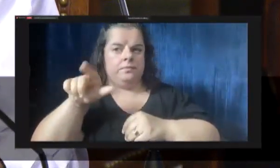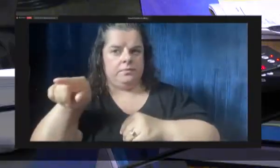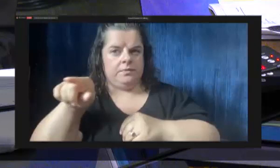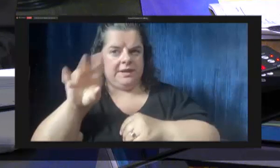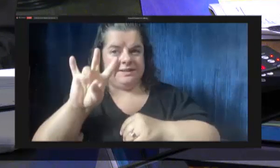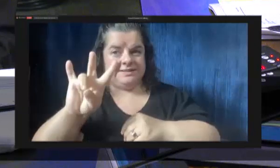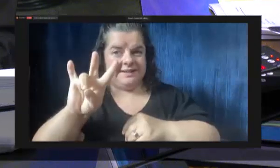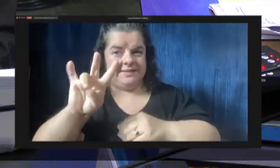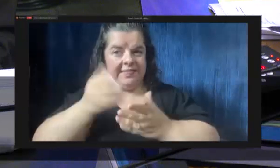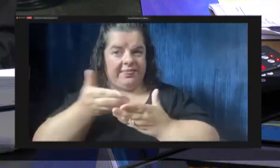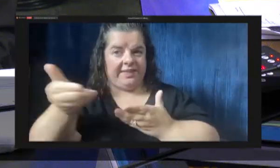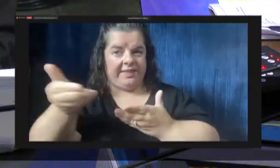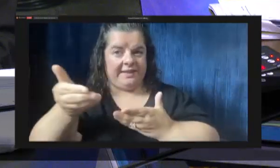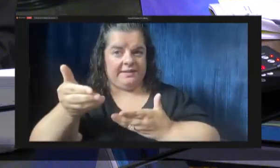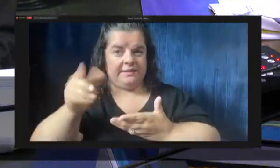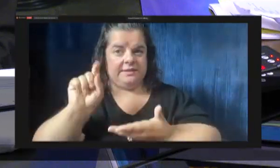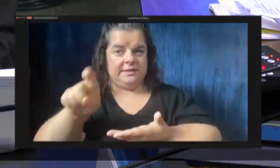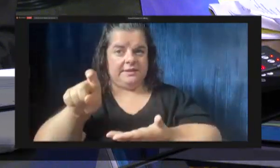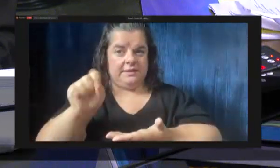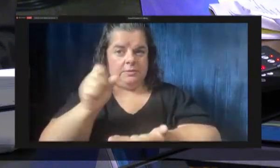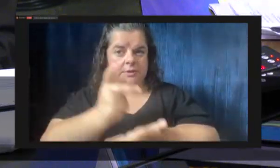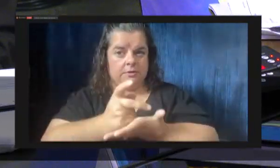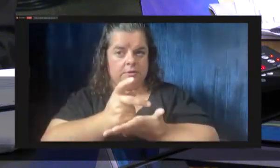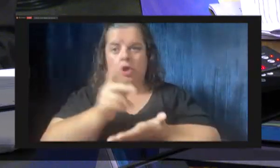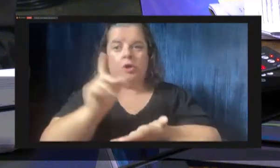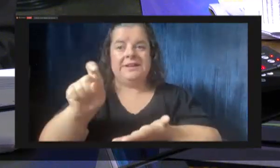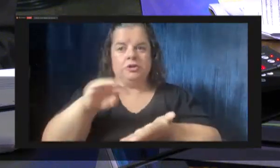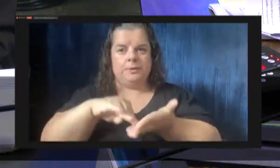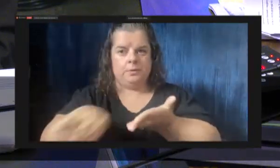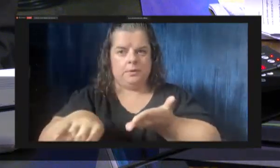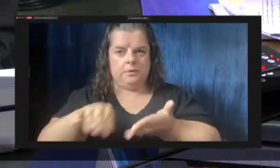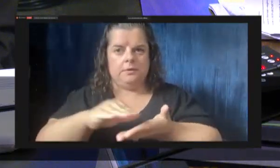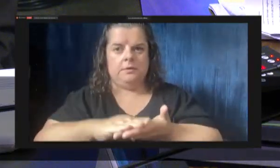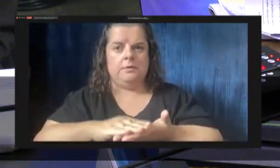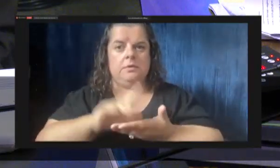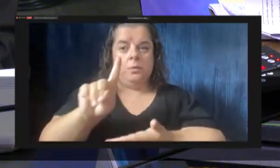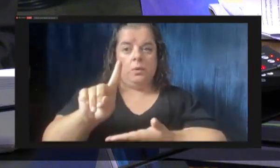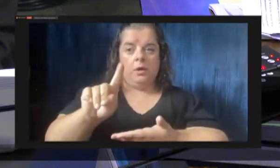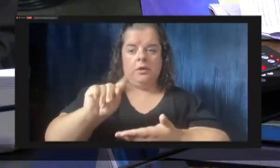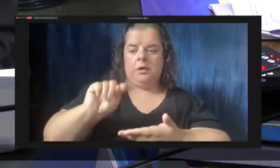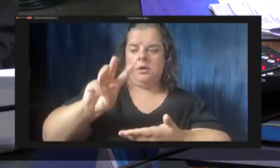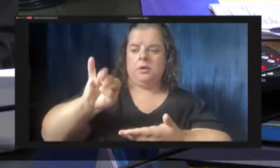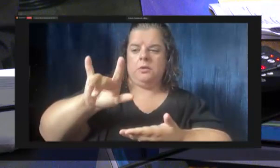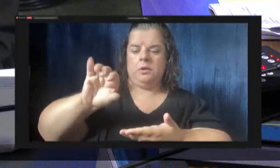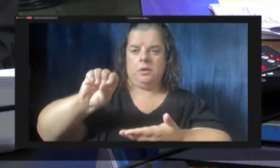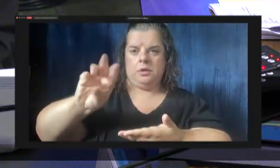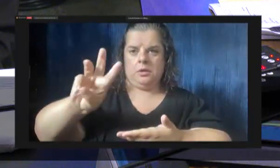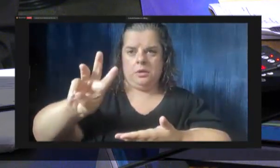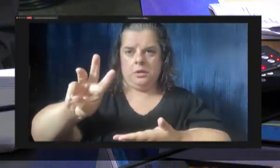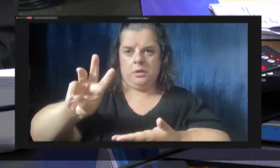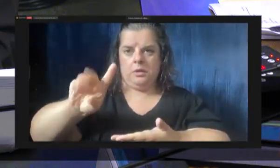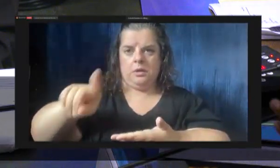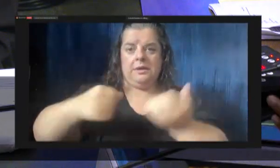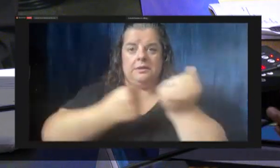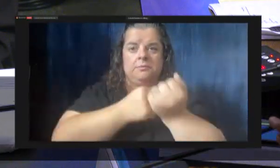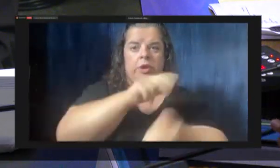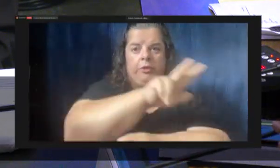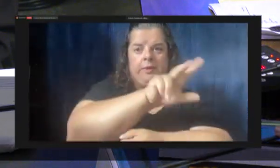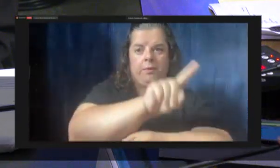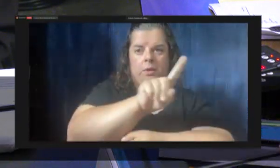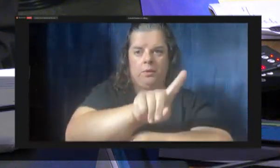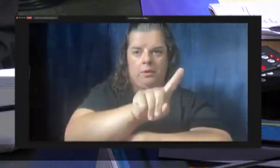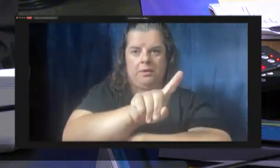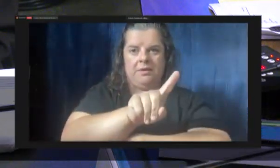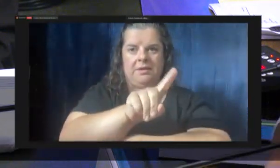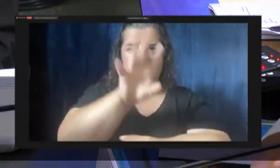need to be waived to approve. One is for Twillo, which is supports 311. Okay. That total